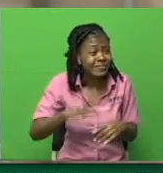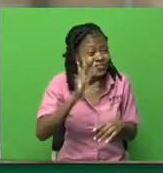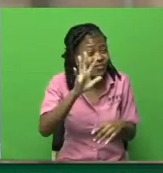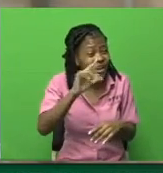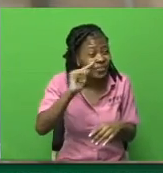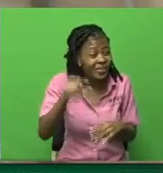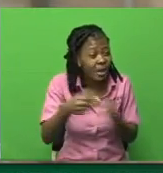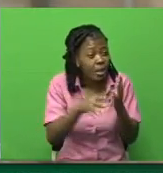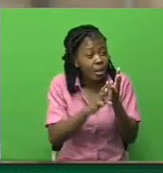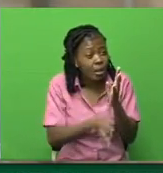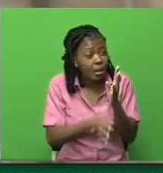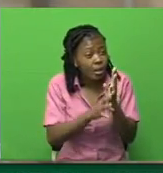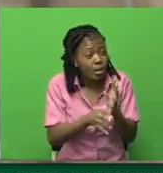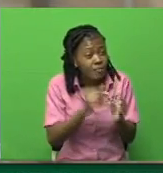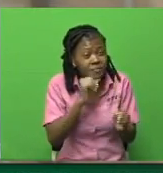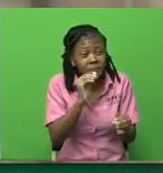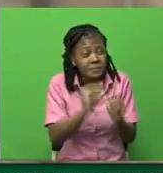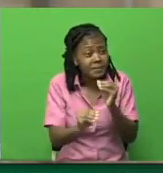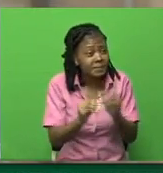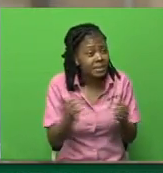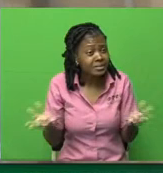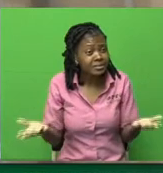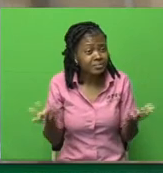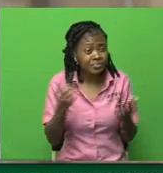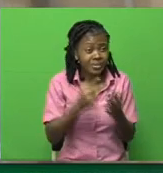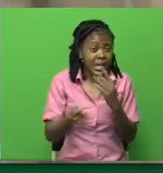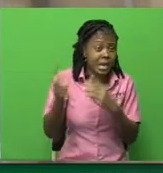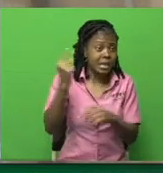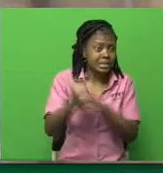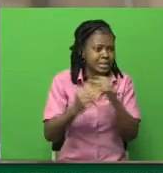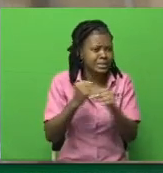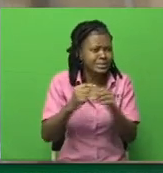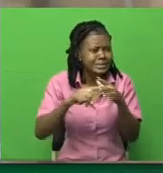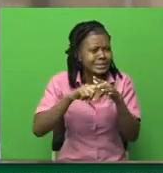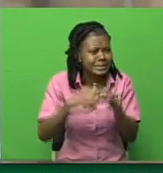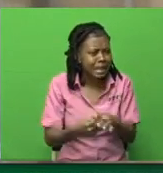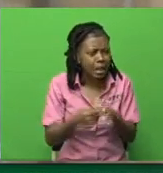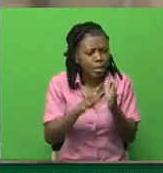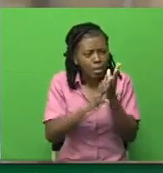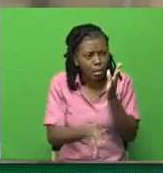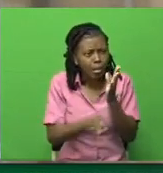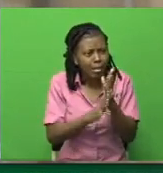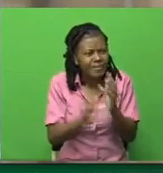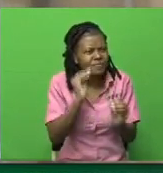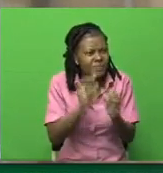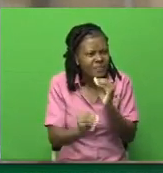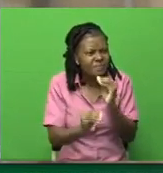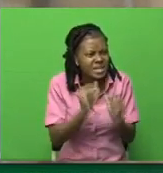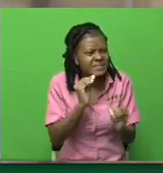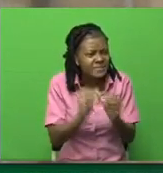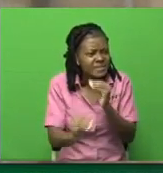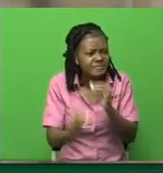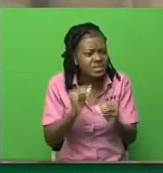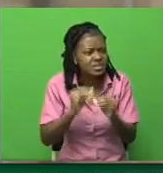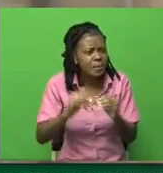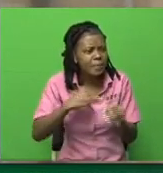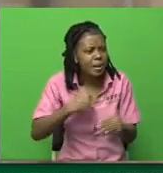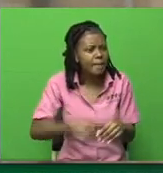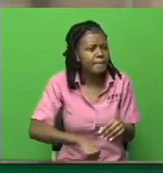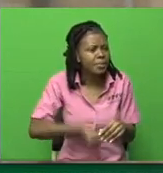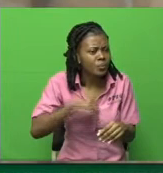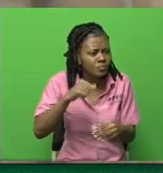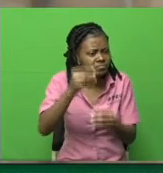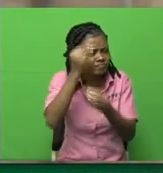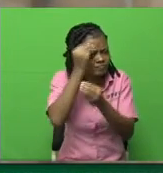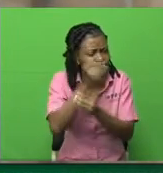backlogs last year we commenced a leak management repair program and I am proud to say that